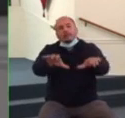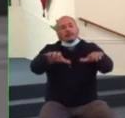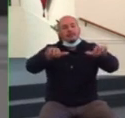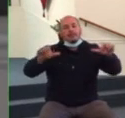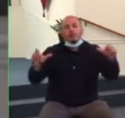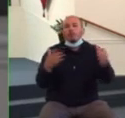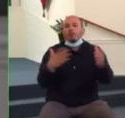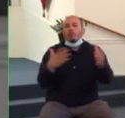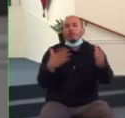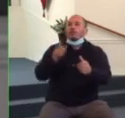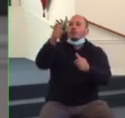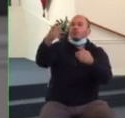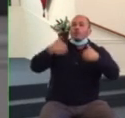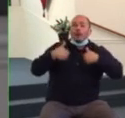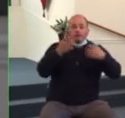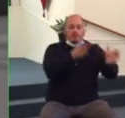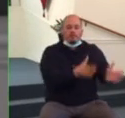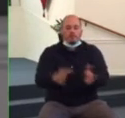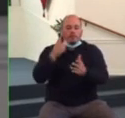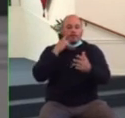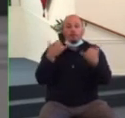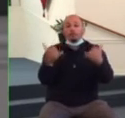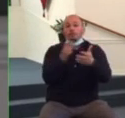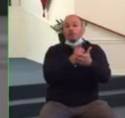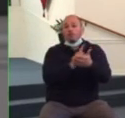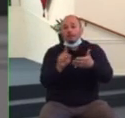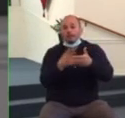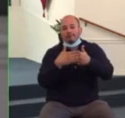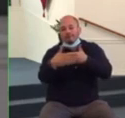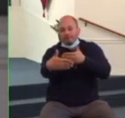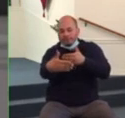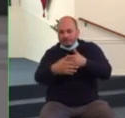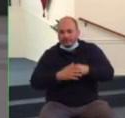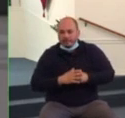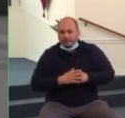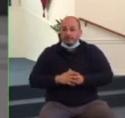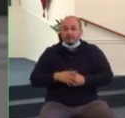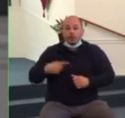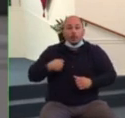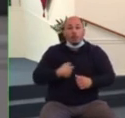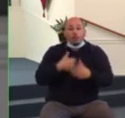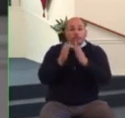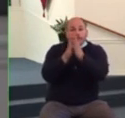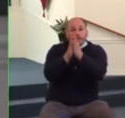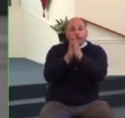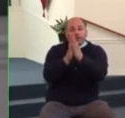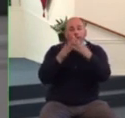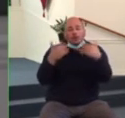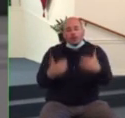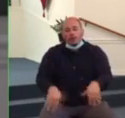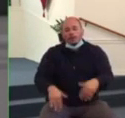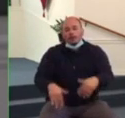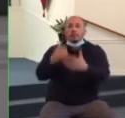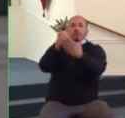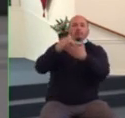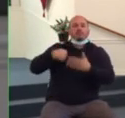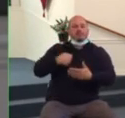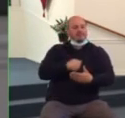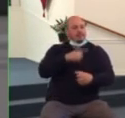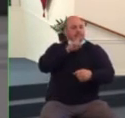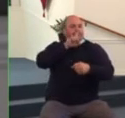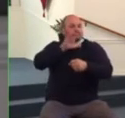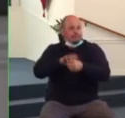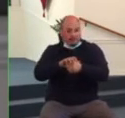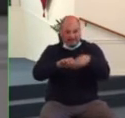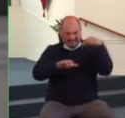keep the covenant, the commitment that we have made to you based on your covenant with us. Thank you so much for Jesus, who is